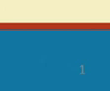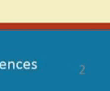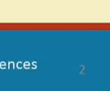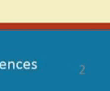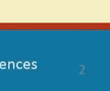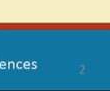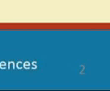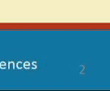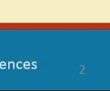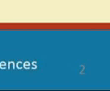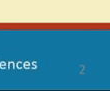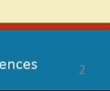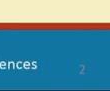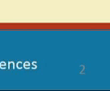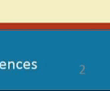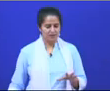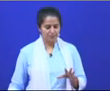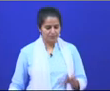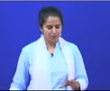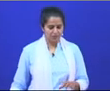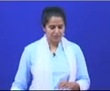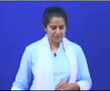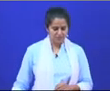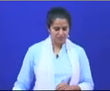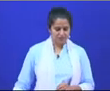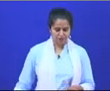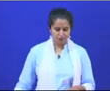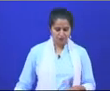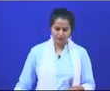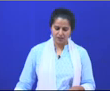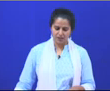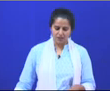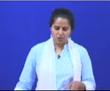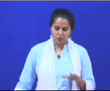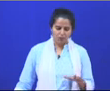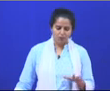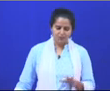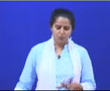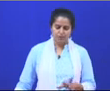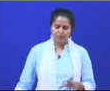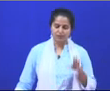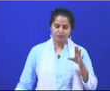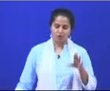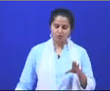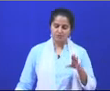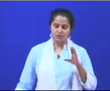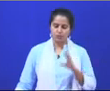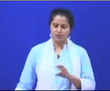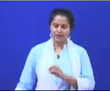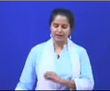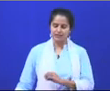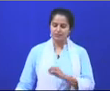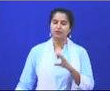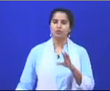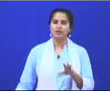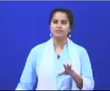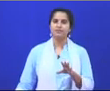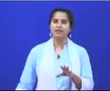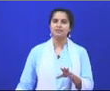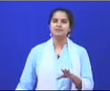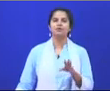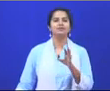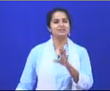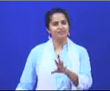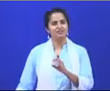case. Now the objectives of this particular session are the following. One would be to learn the forms and word endings for the